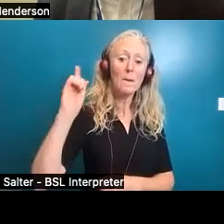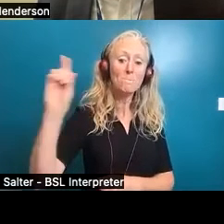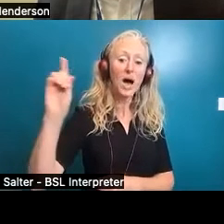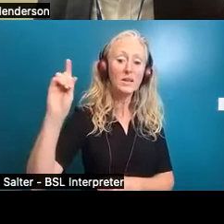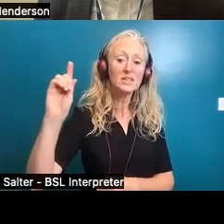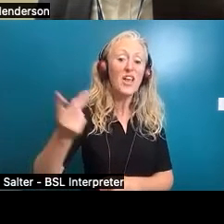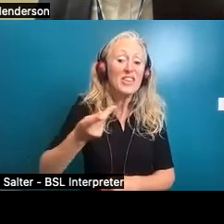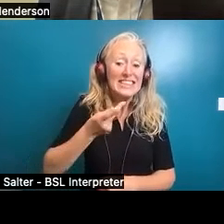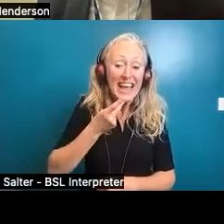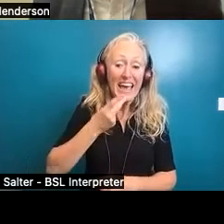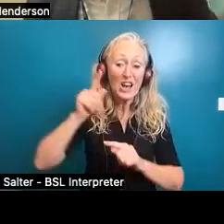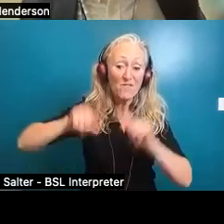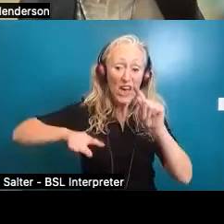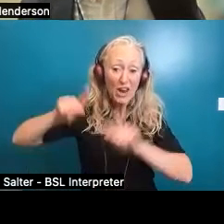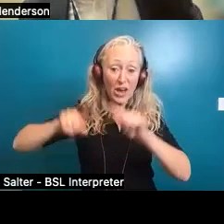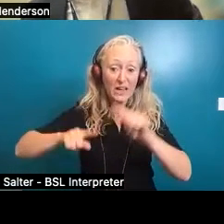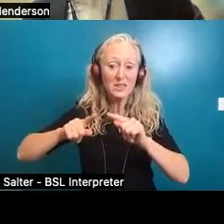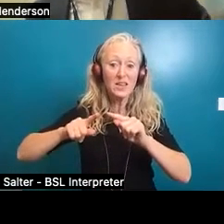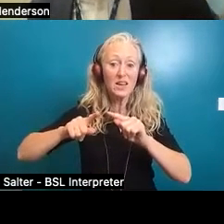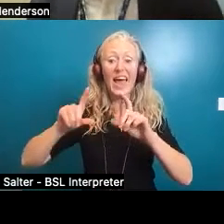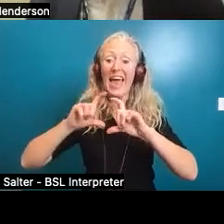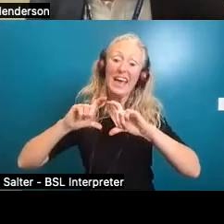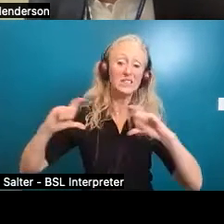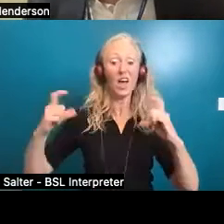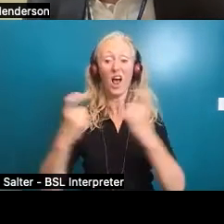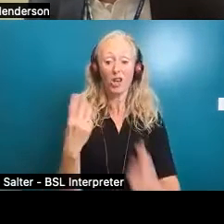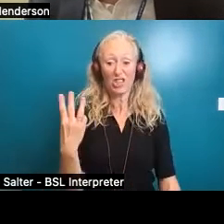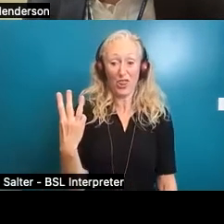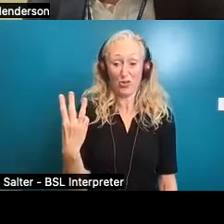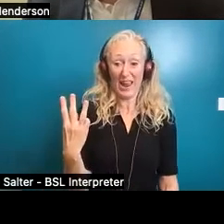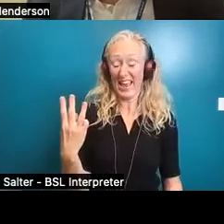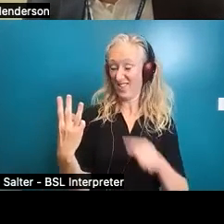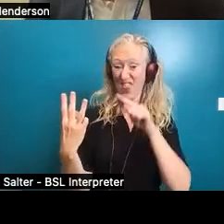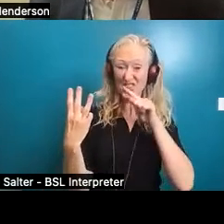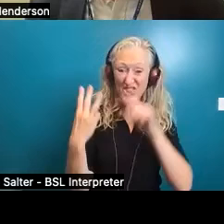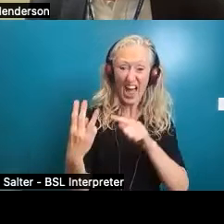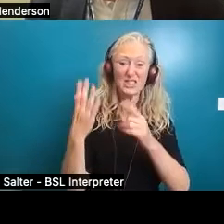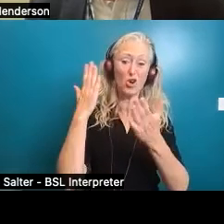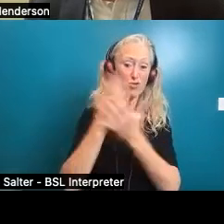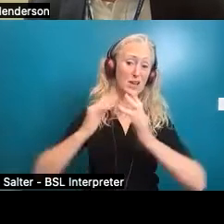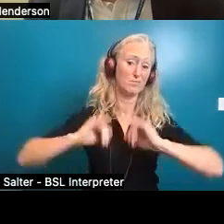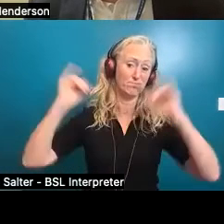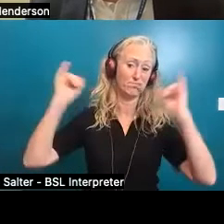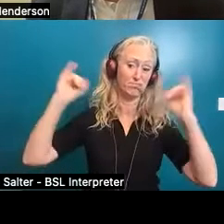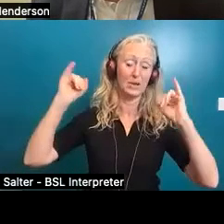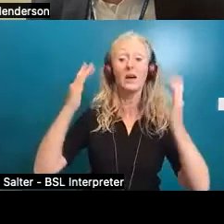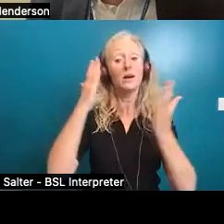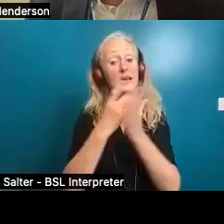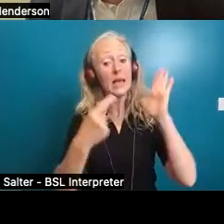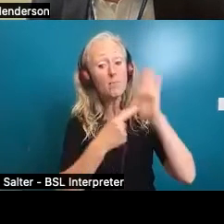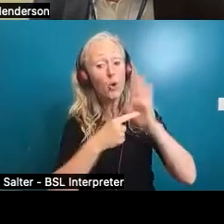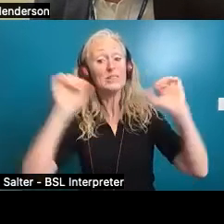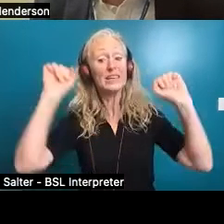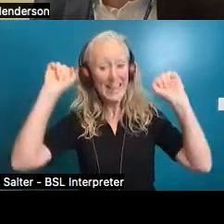is a class 3, and it causes a real headache. So is it important? Yes, it is. Does it make a difference to the